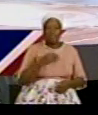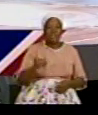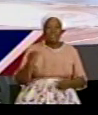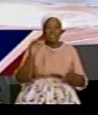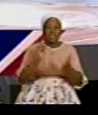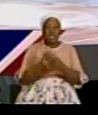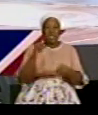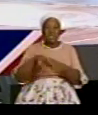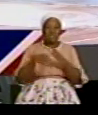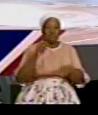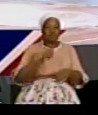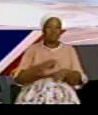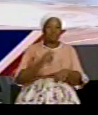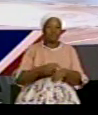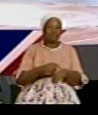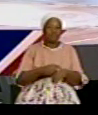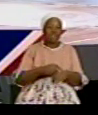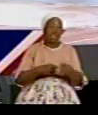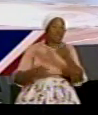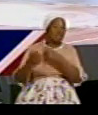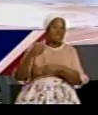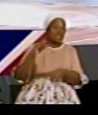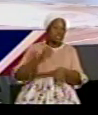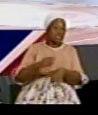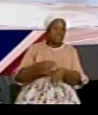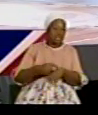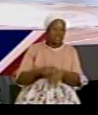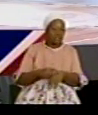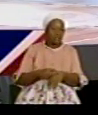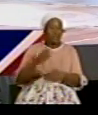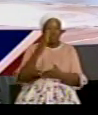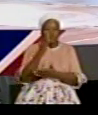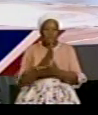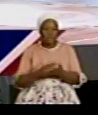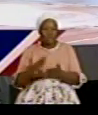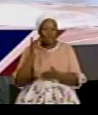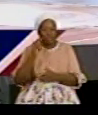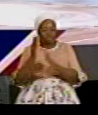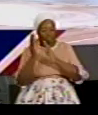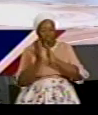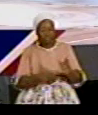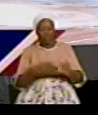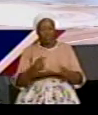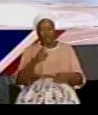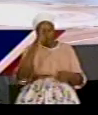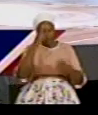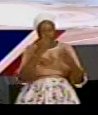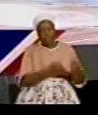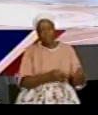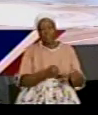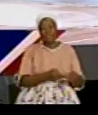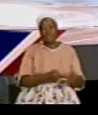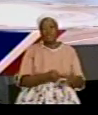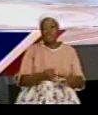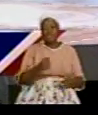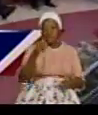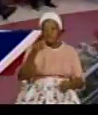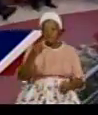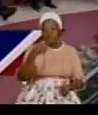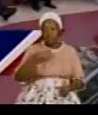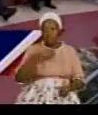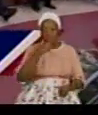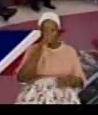latter time some shall depart from the faith. I will not depart from the